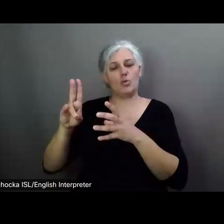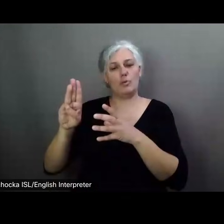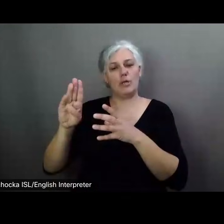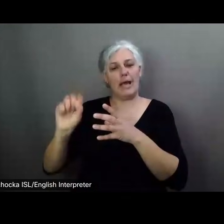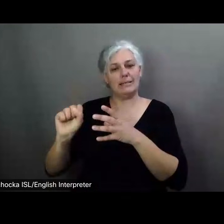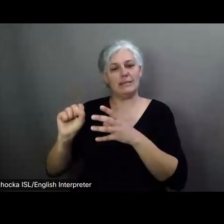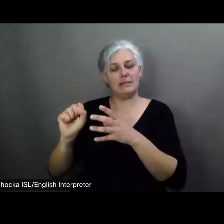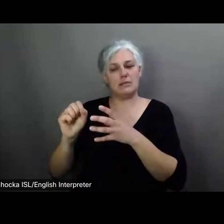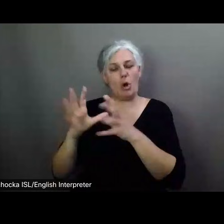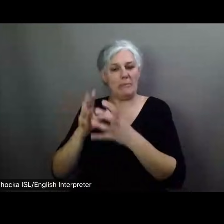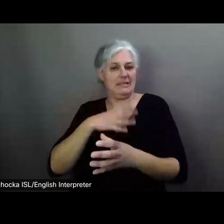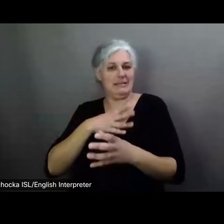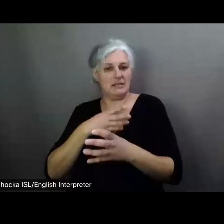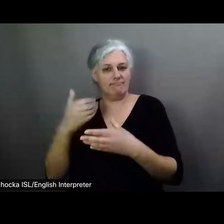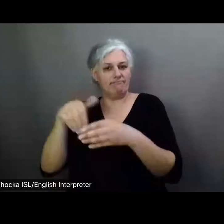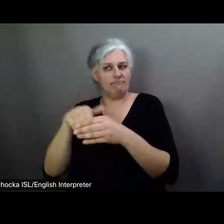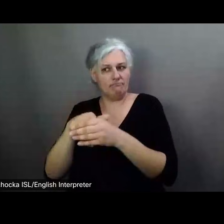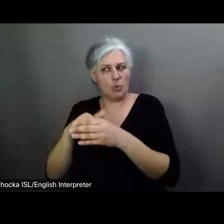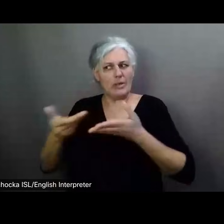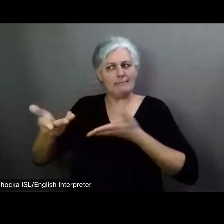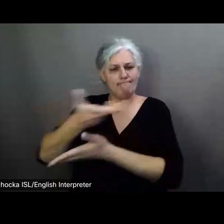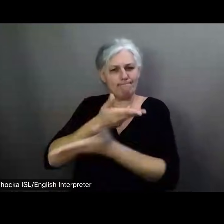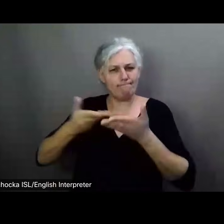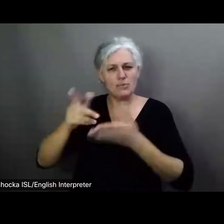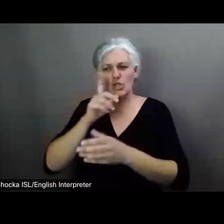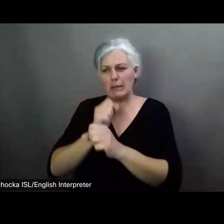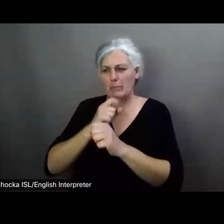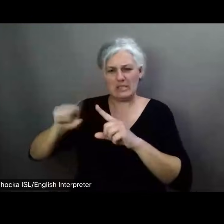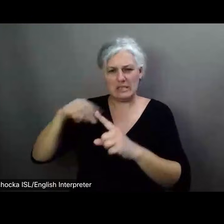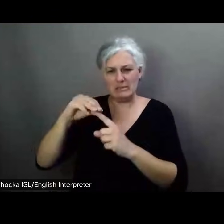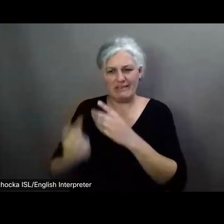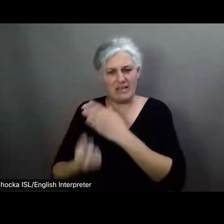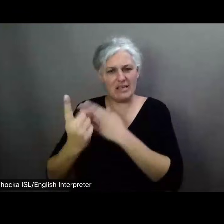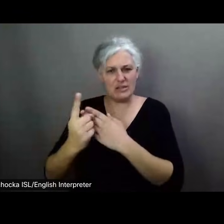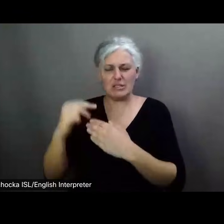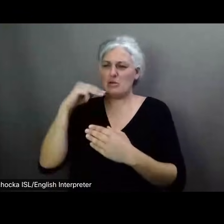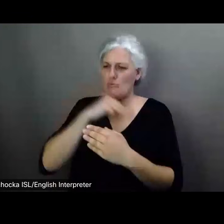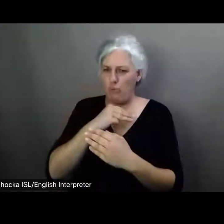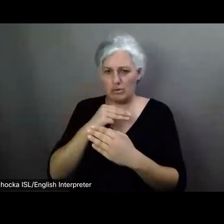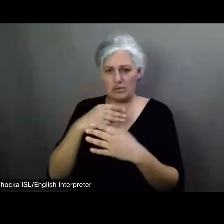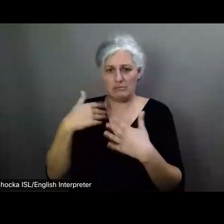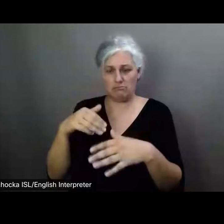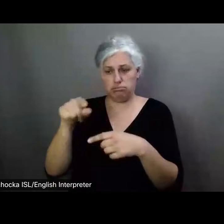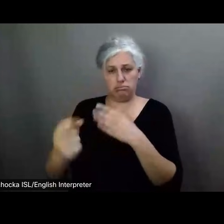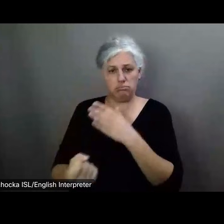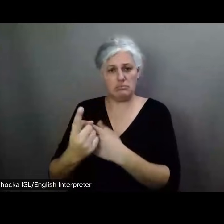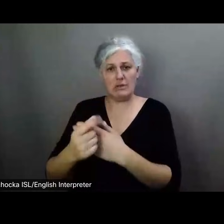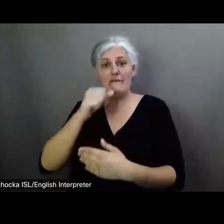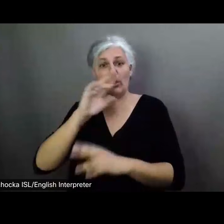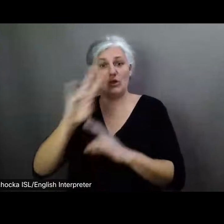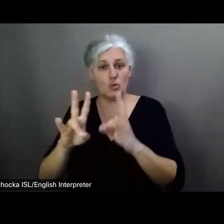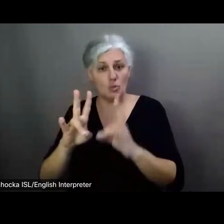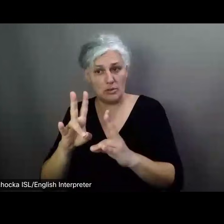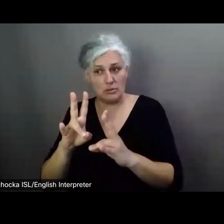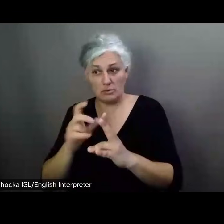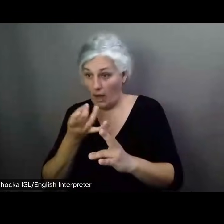was when we discuss incidents with those of national significance, the first questions asked were patients told,